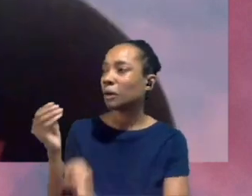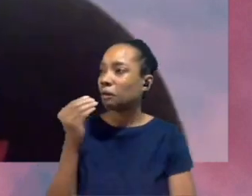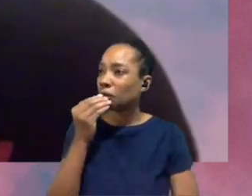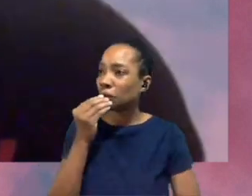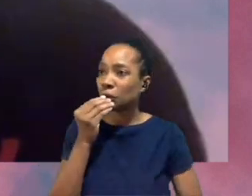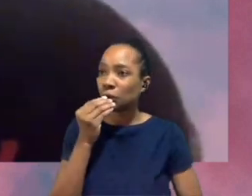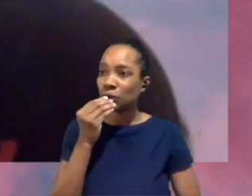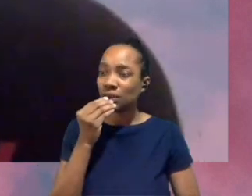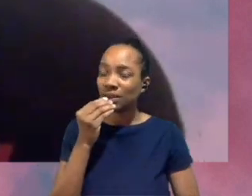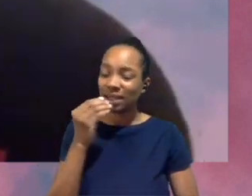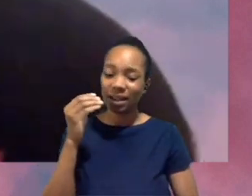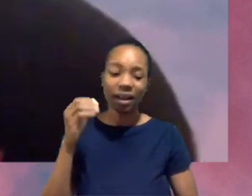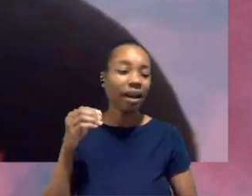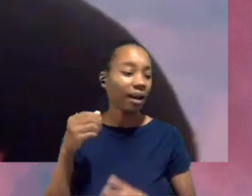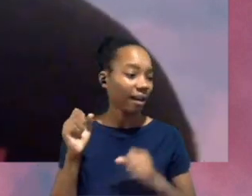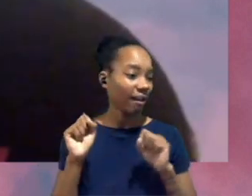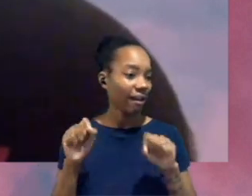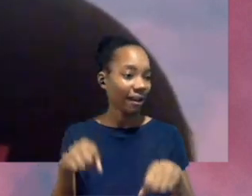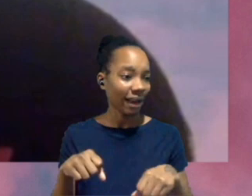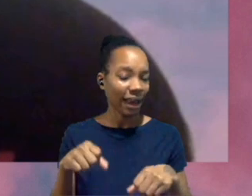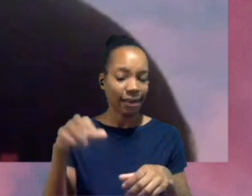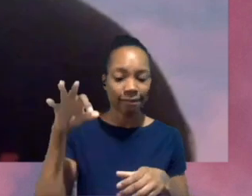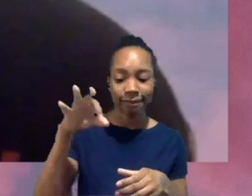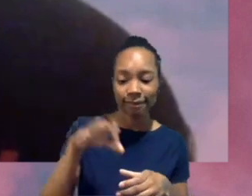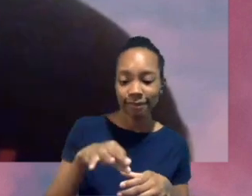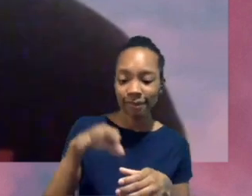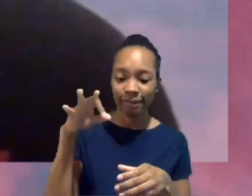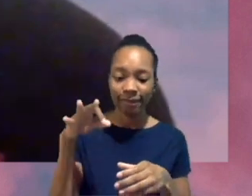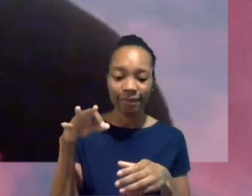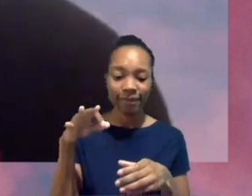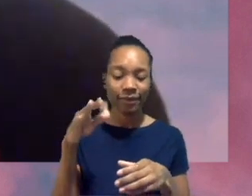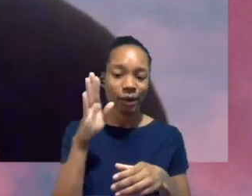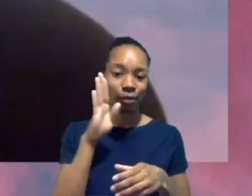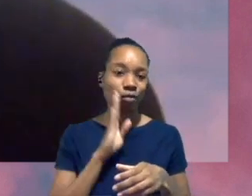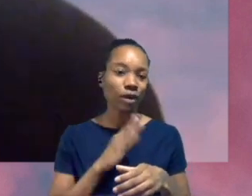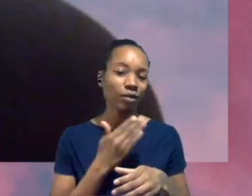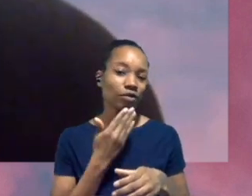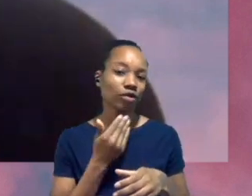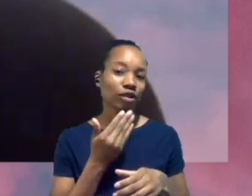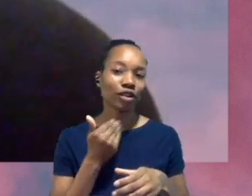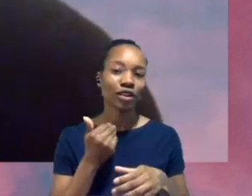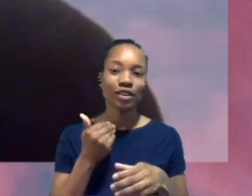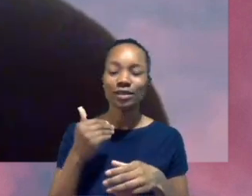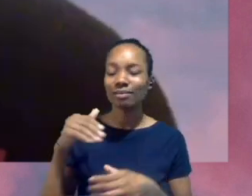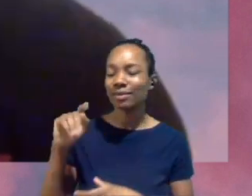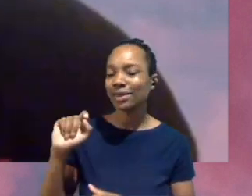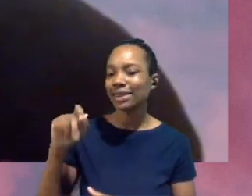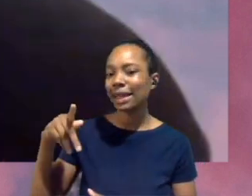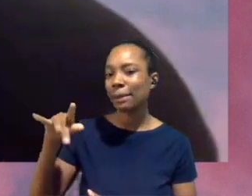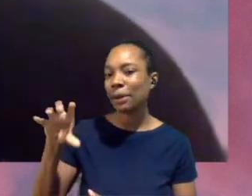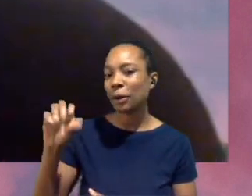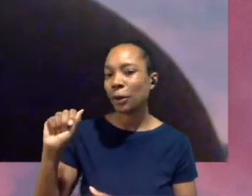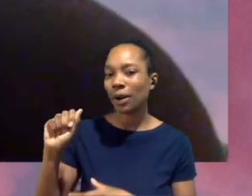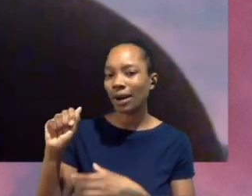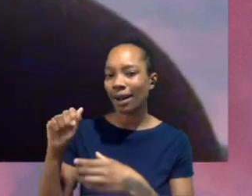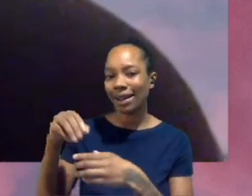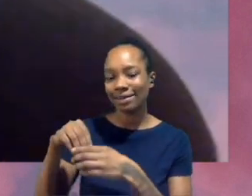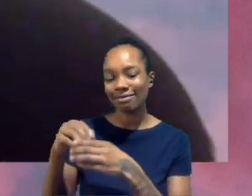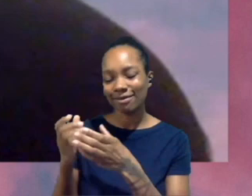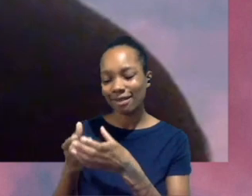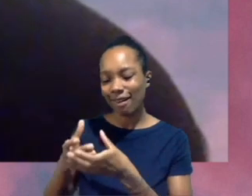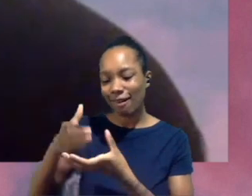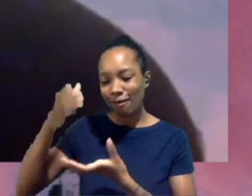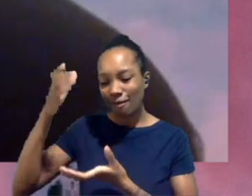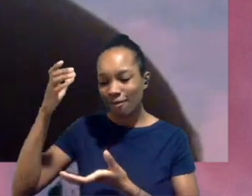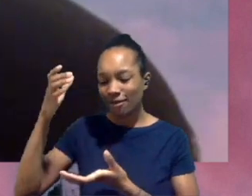down into a lake of brown sugar, and drops pearls of tapioca into cup that is my childhood. We are no longer